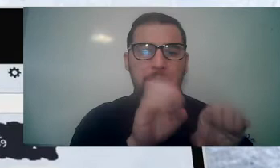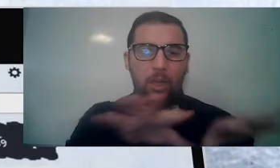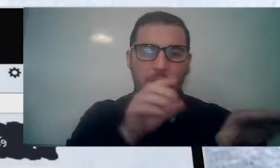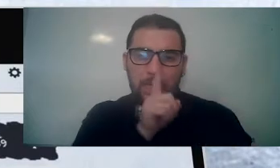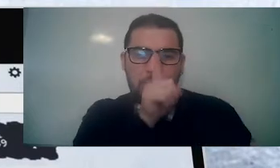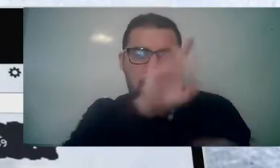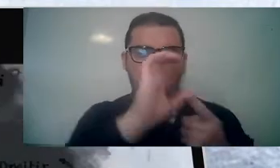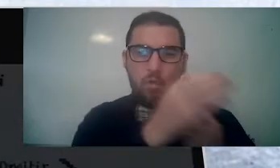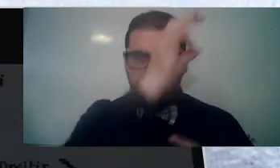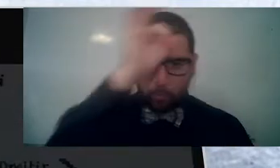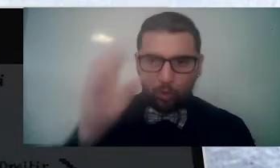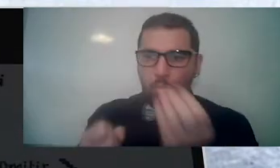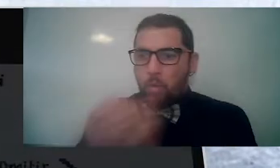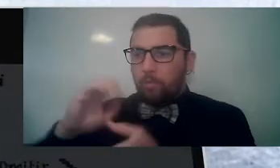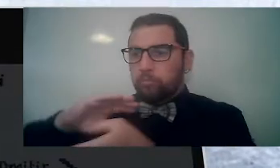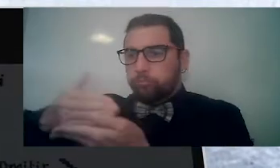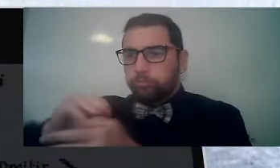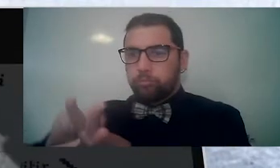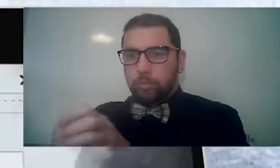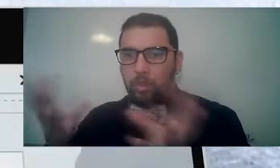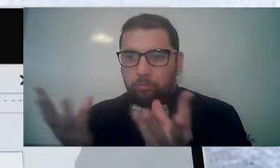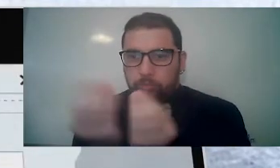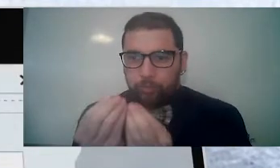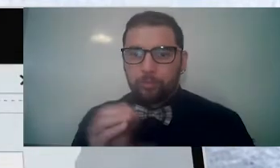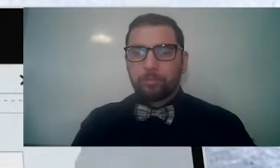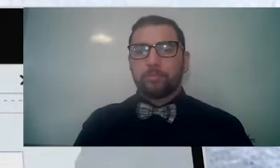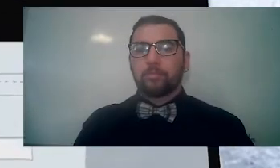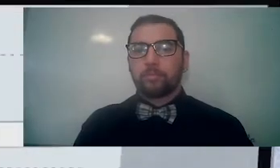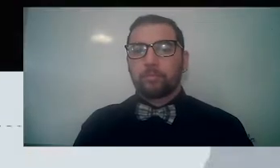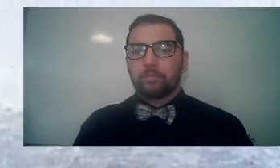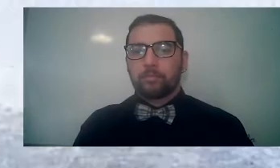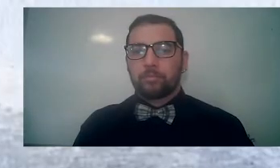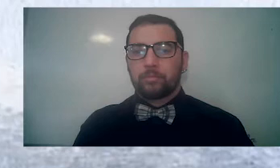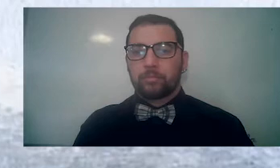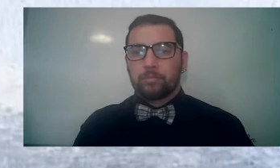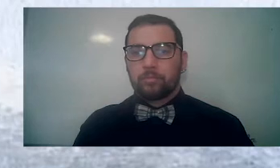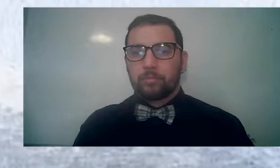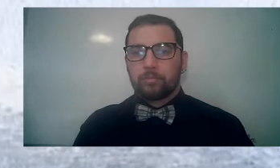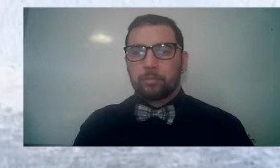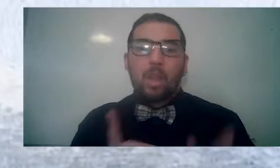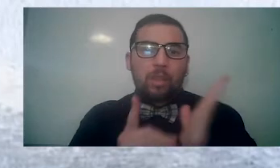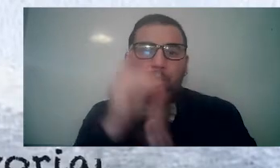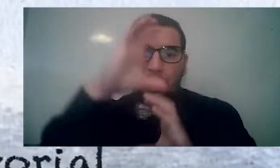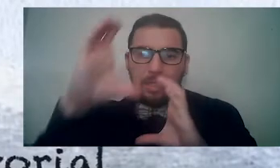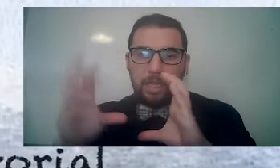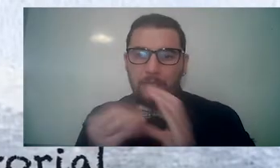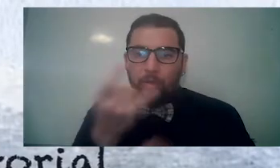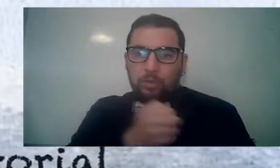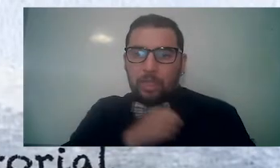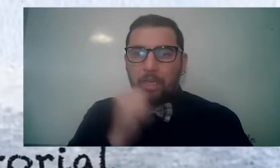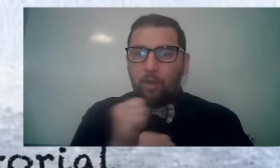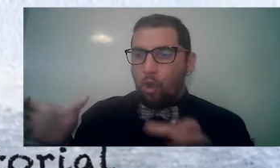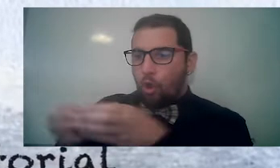sumu ponkelelo mapuzungun meo ti weke sumu tecnología amor tripalo engan. Tani tripayal ti kasao sede